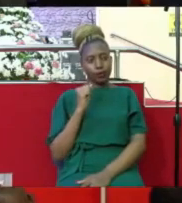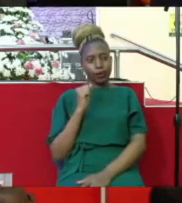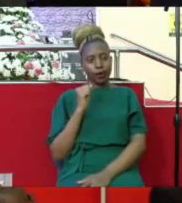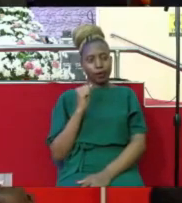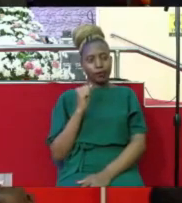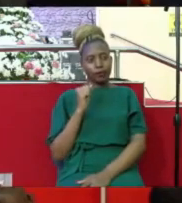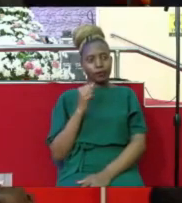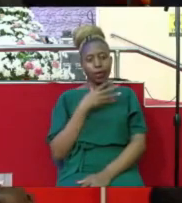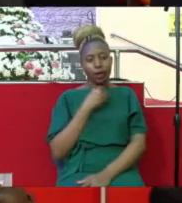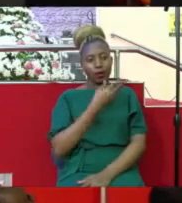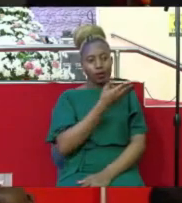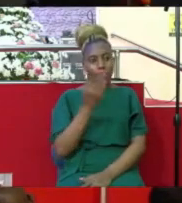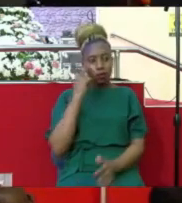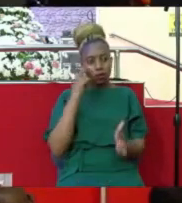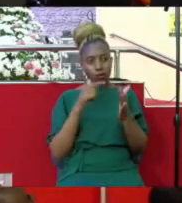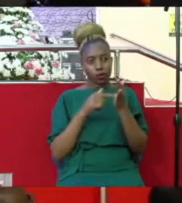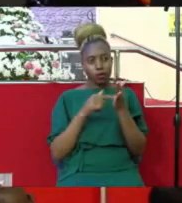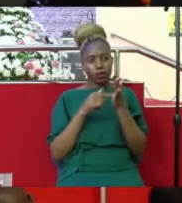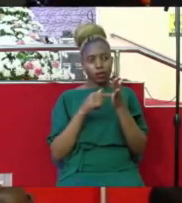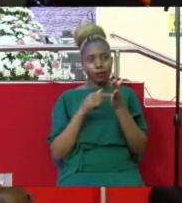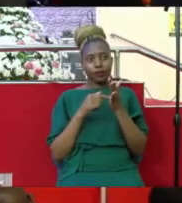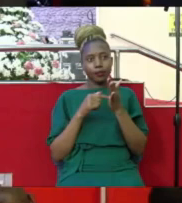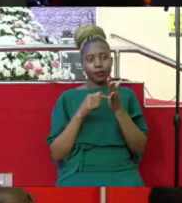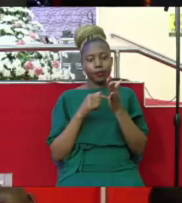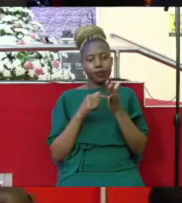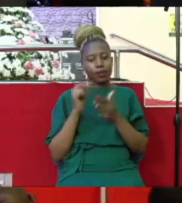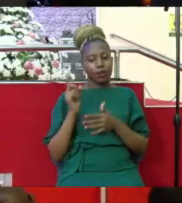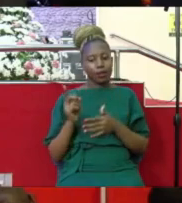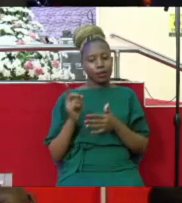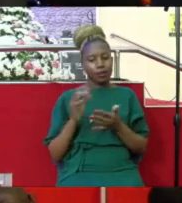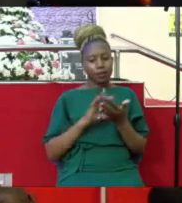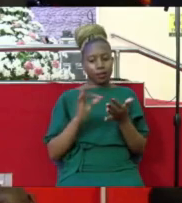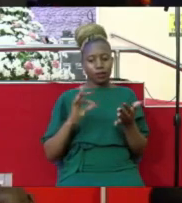I want you to notice that this divine partnership